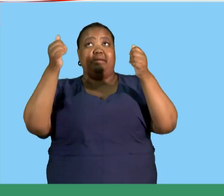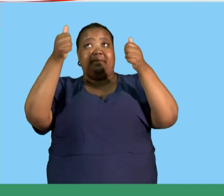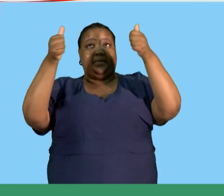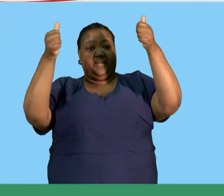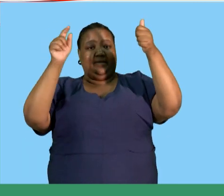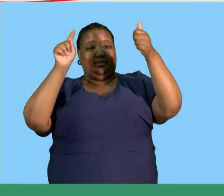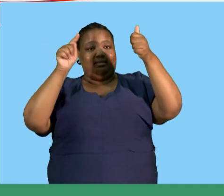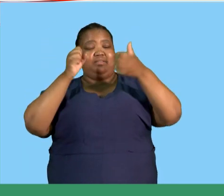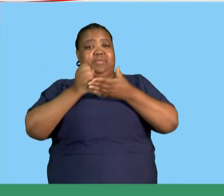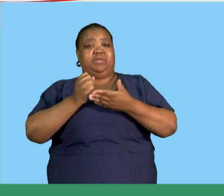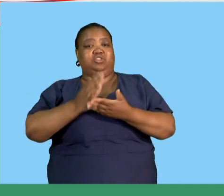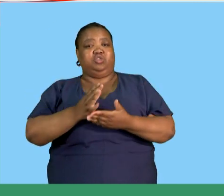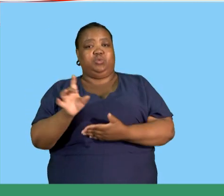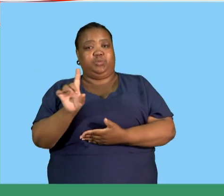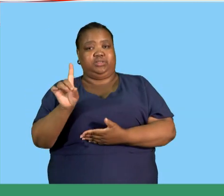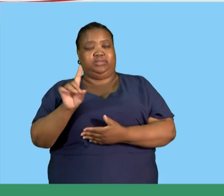ensures